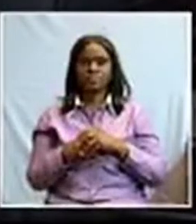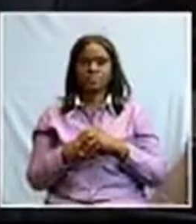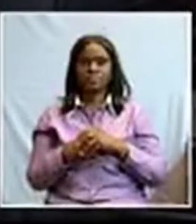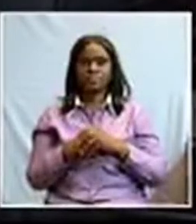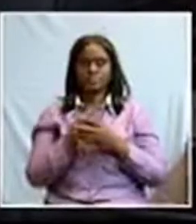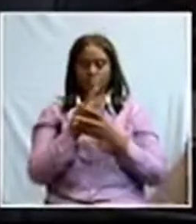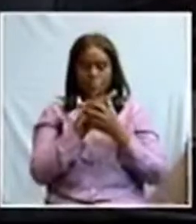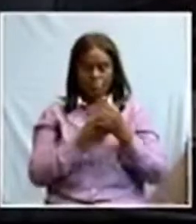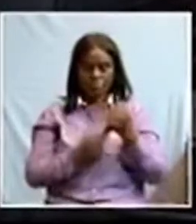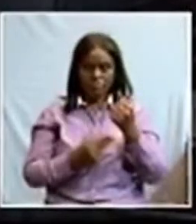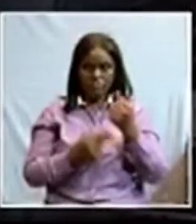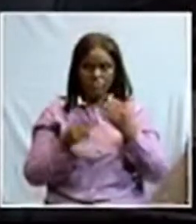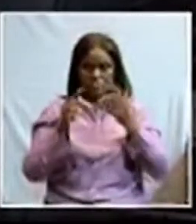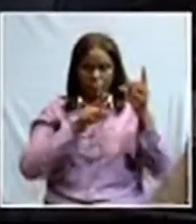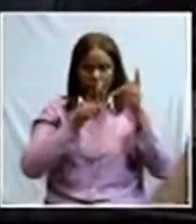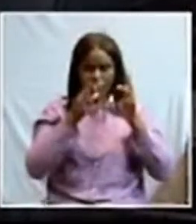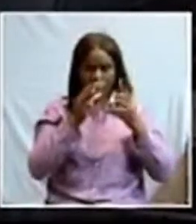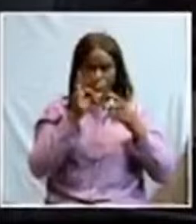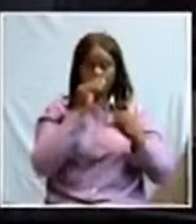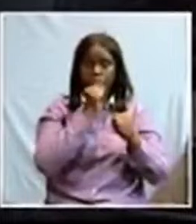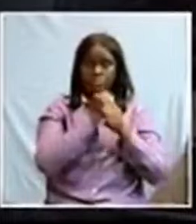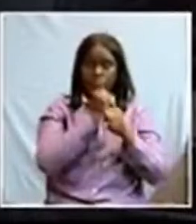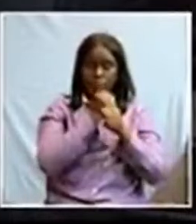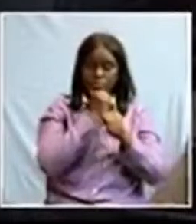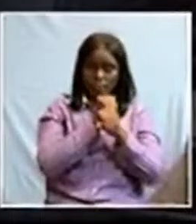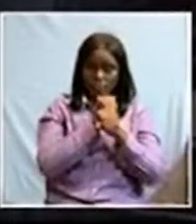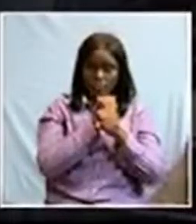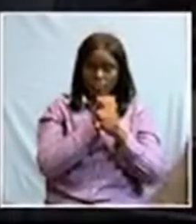Both the Director of Works,